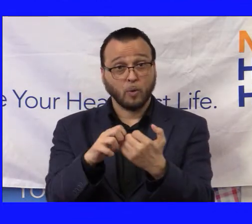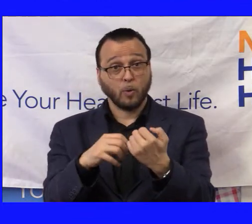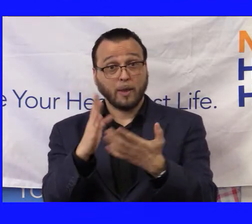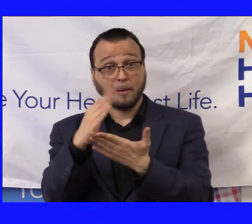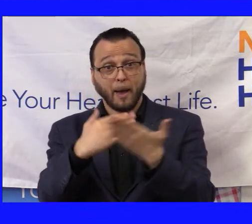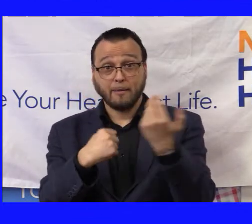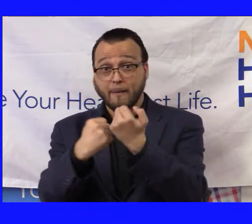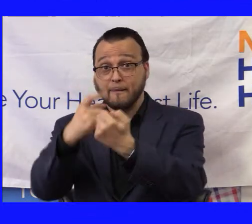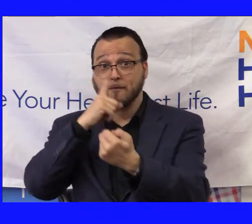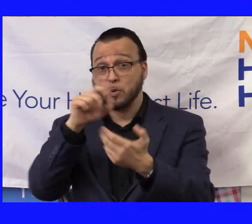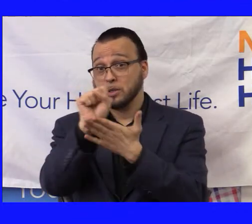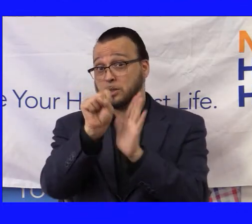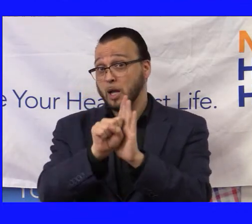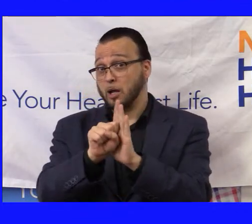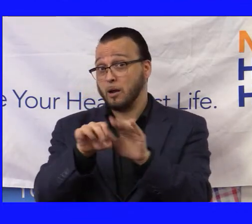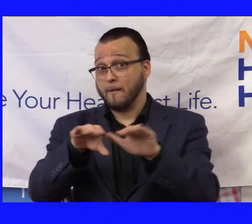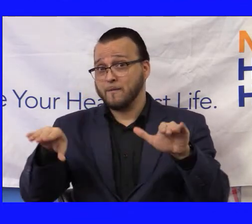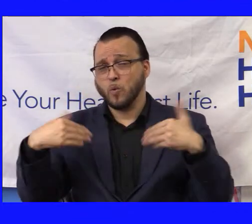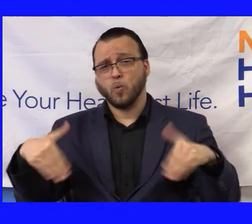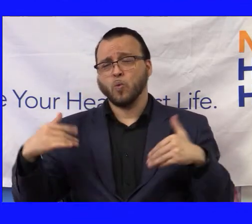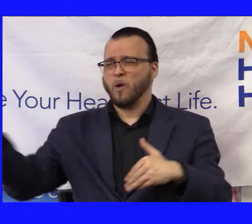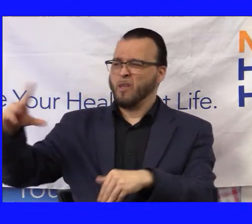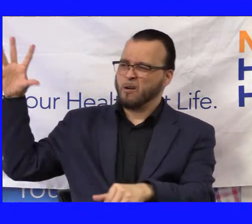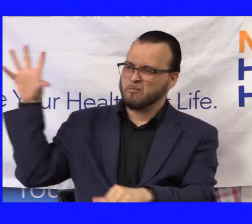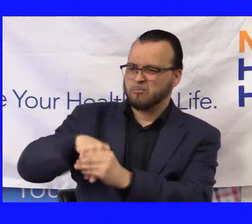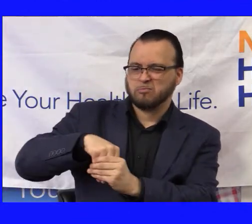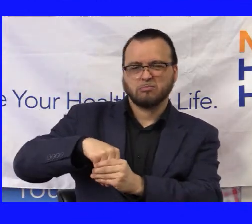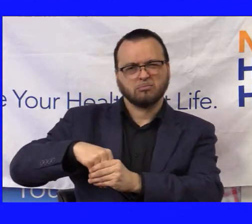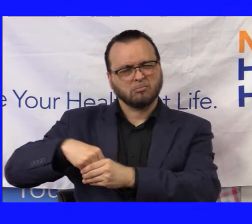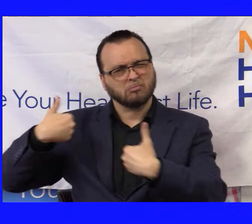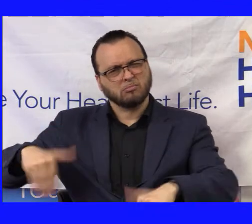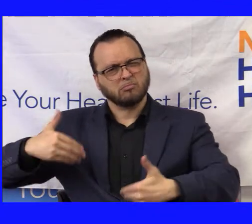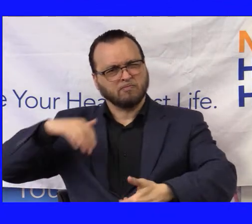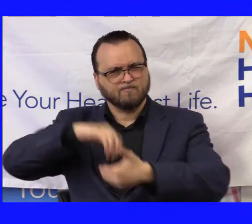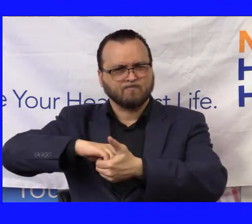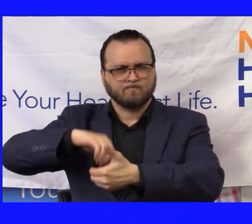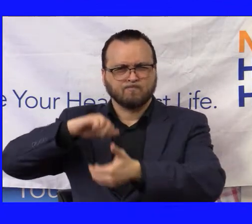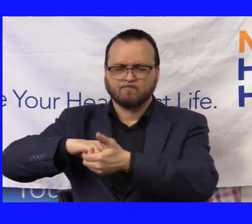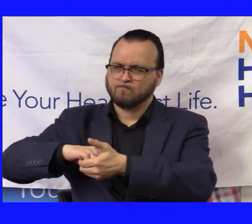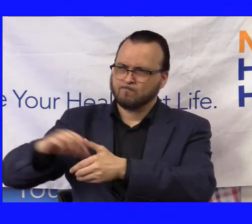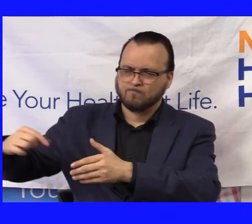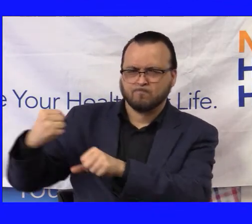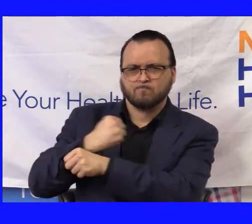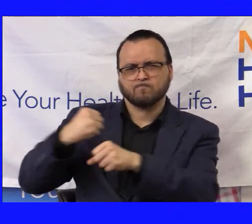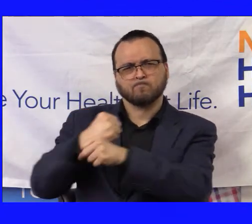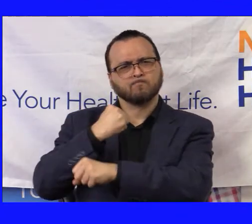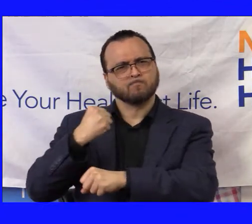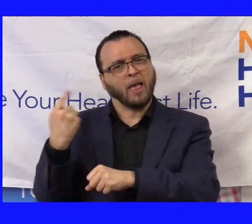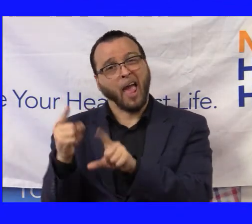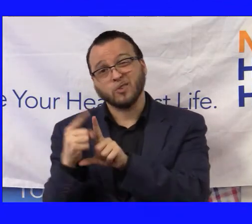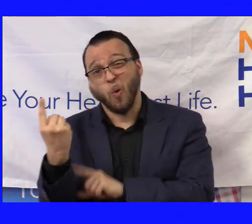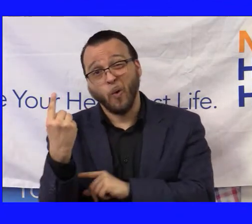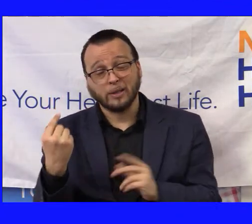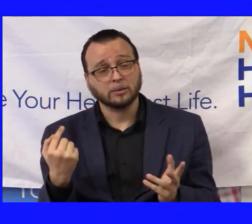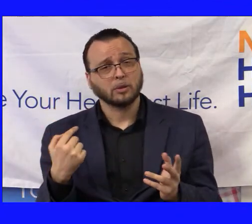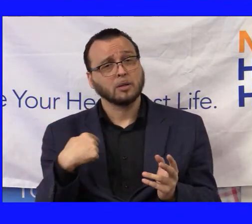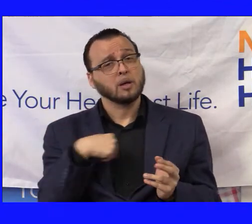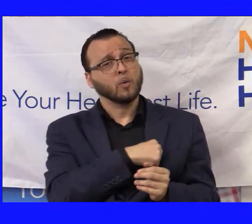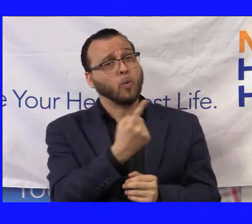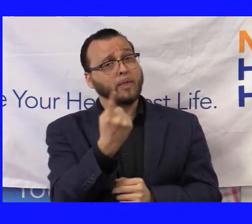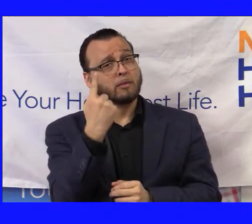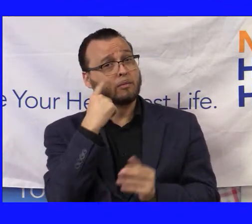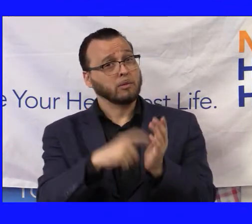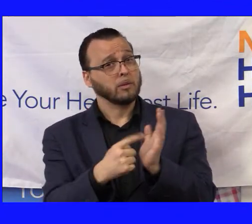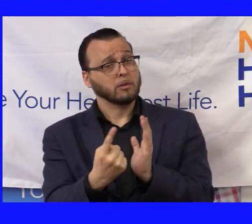state level. They were instrumental partners, as always. And I think one of the things that we have seen, and